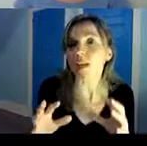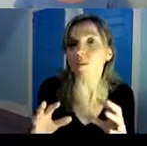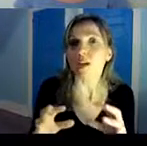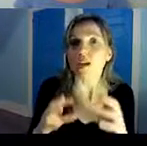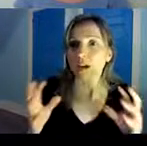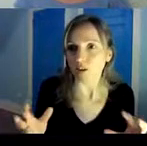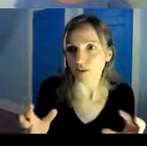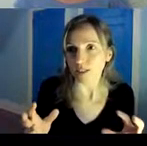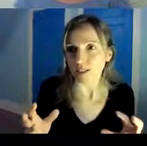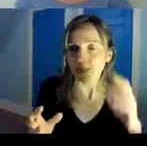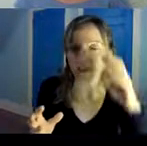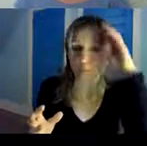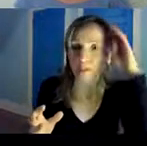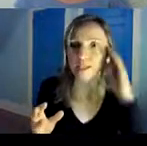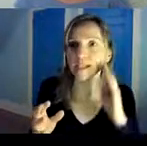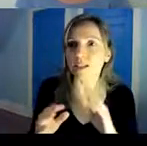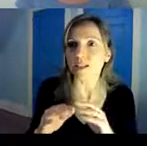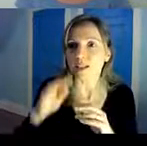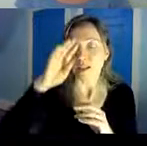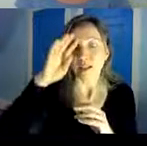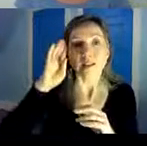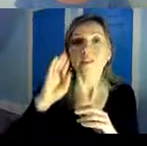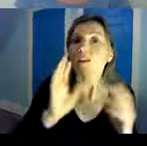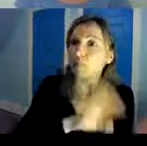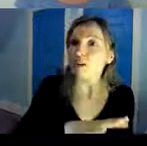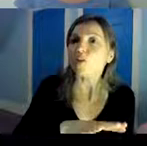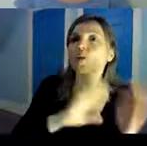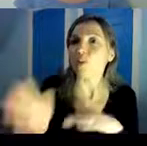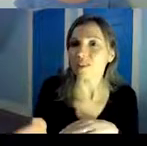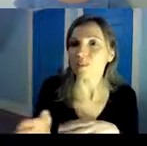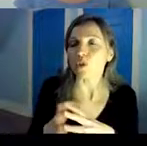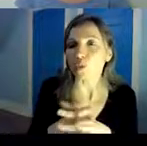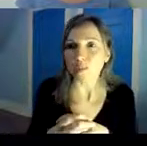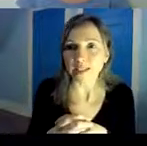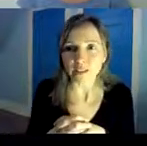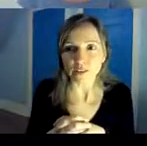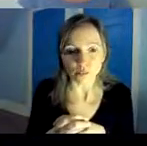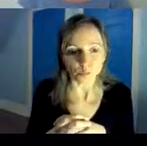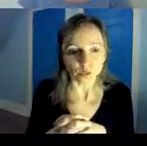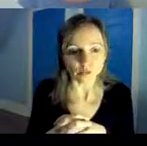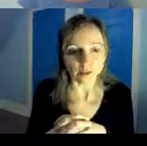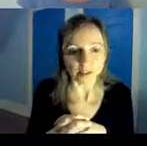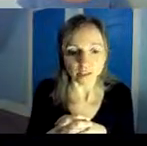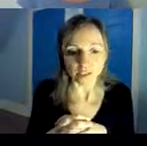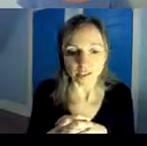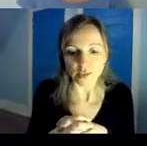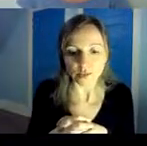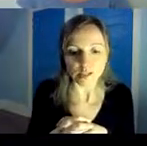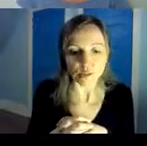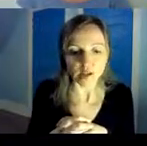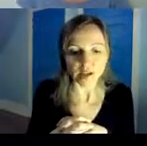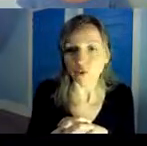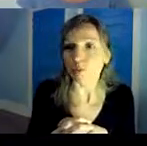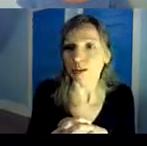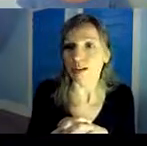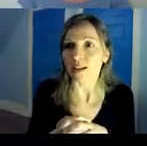those same characteristics and then replacing the buckthorn with them. So one plant that they're finding good success with is